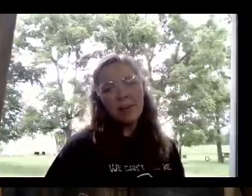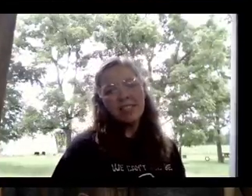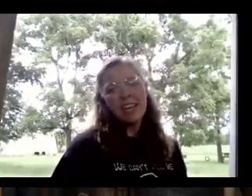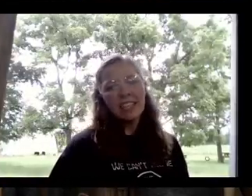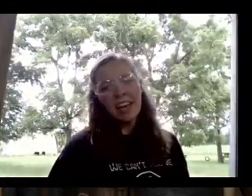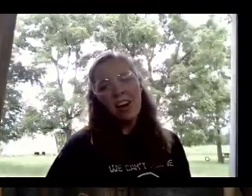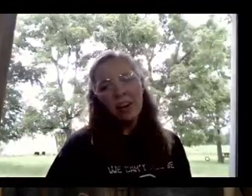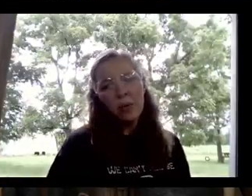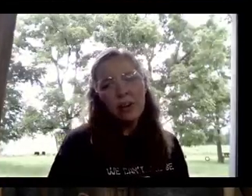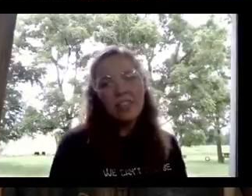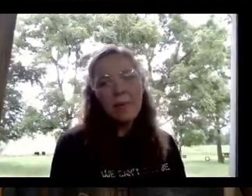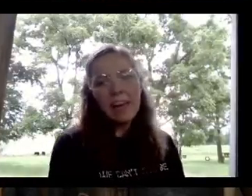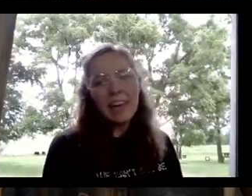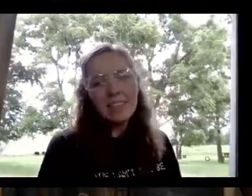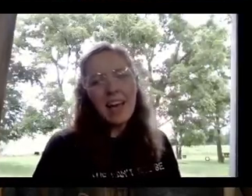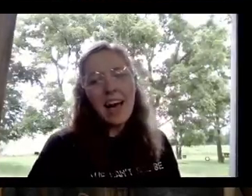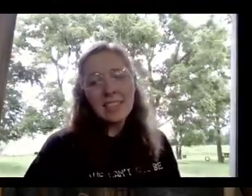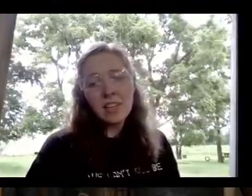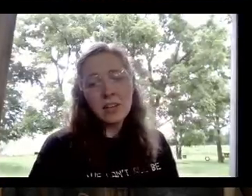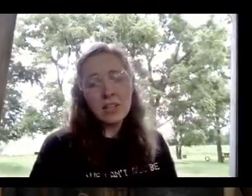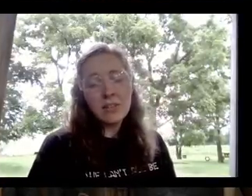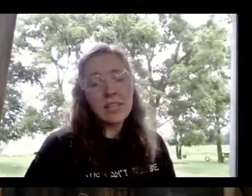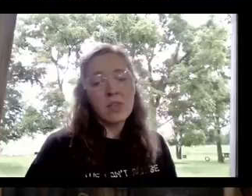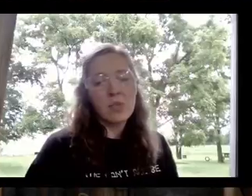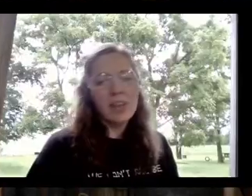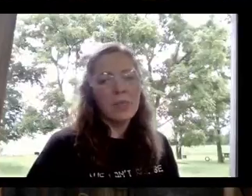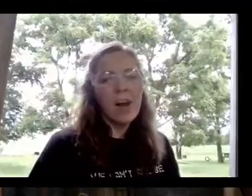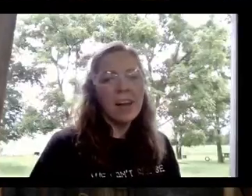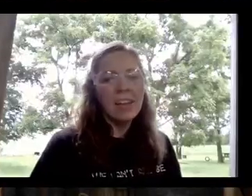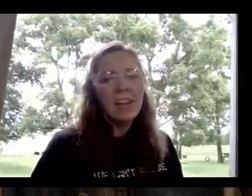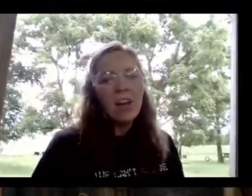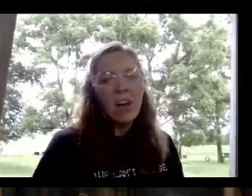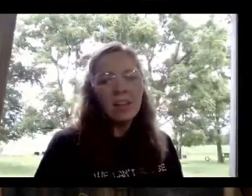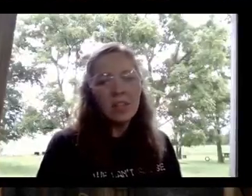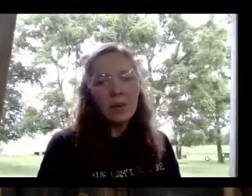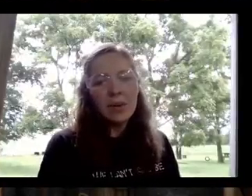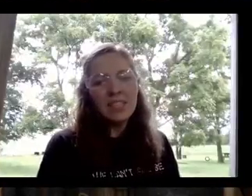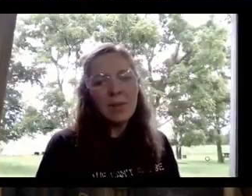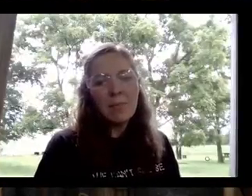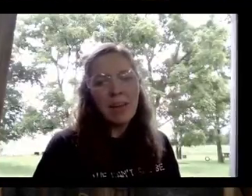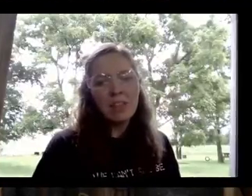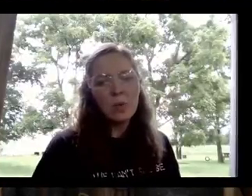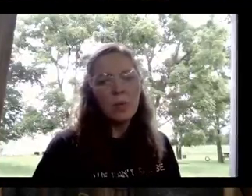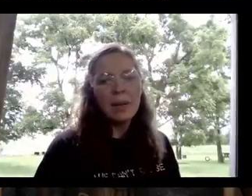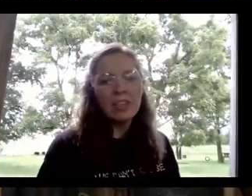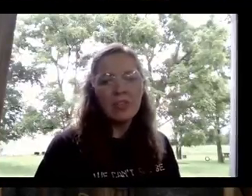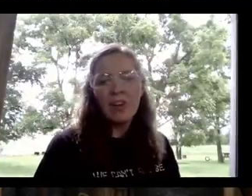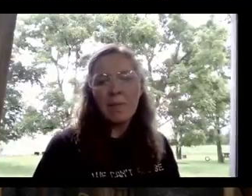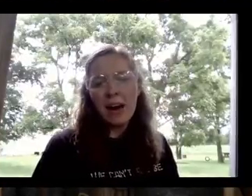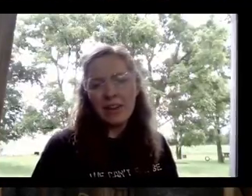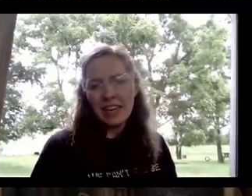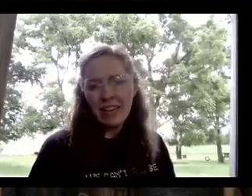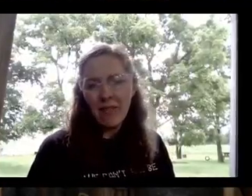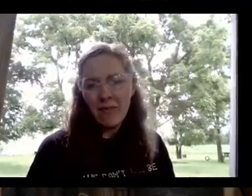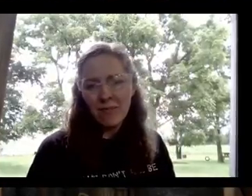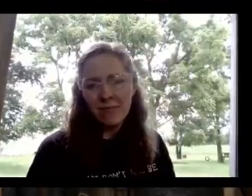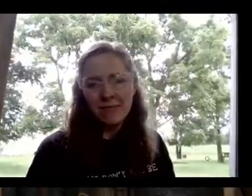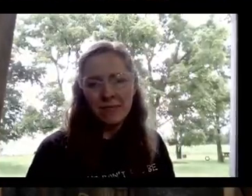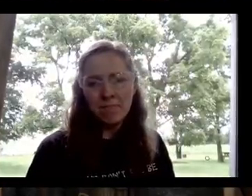Donald Roberts says, I got an order to make S-hooks using threaded rod. Also, he wants me to make a dual picture frame out of